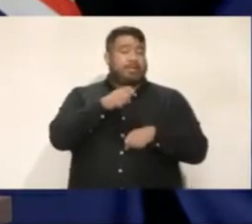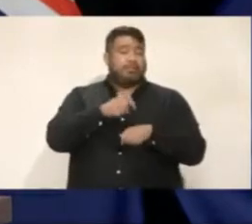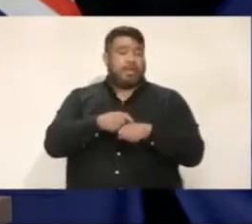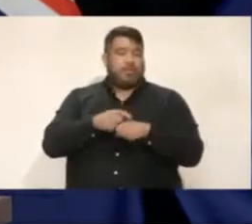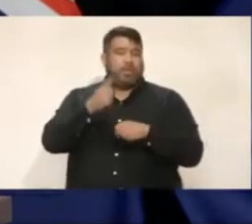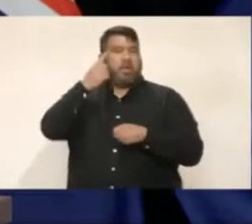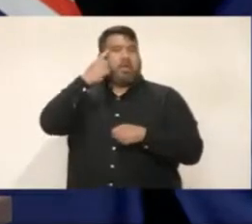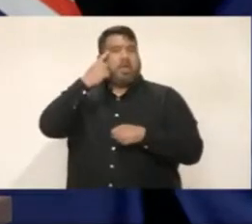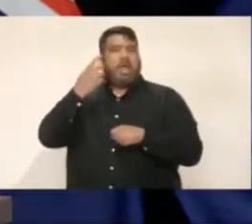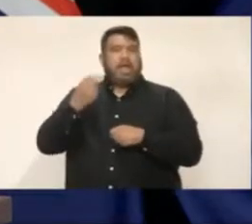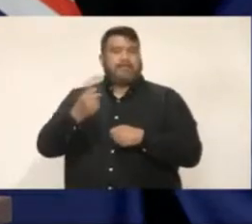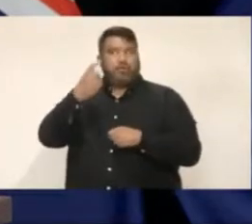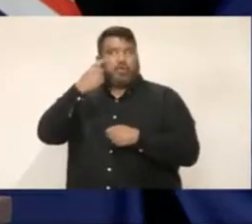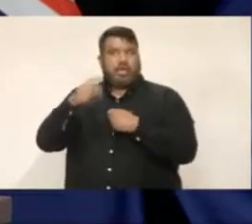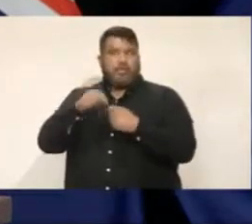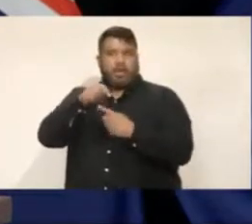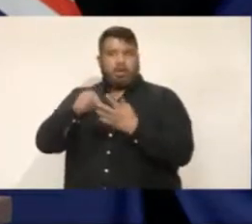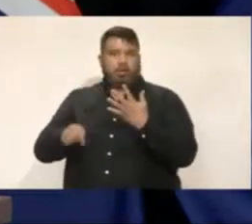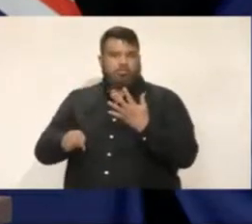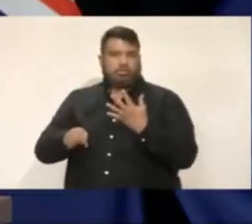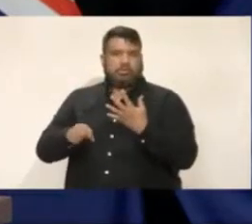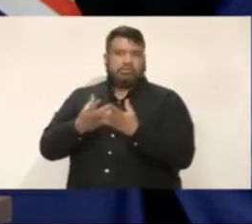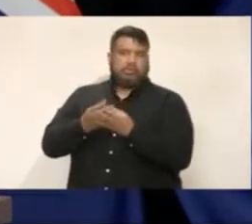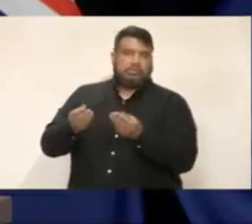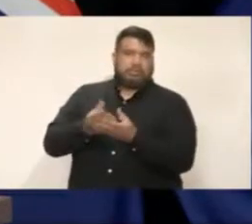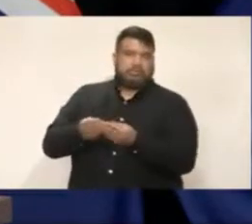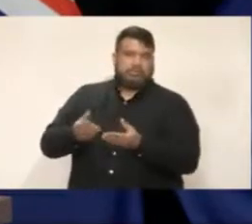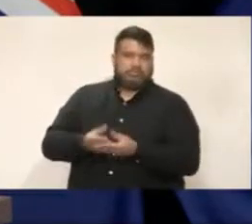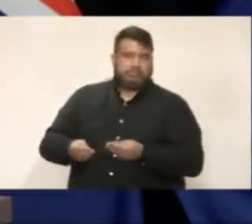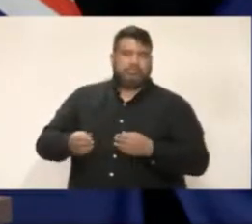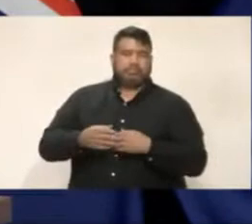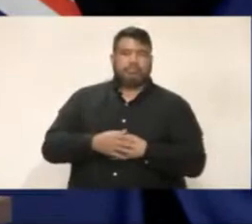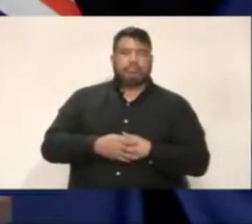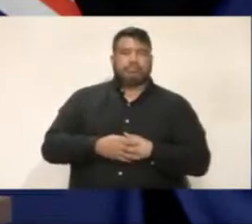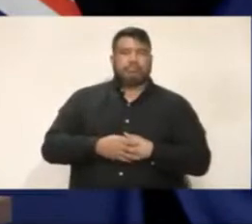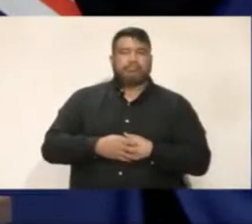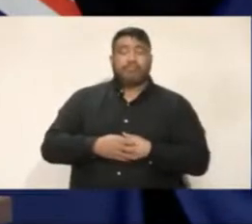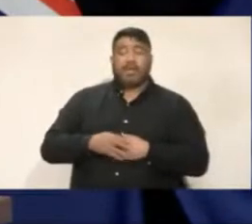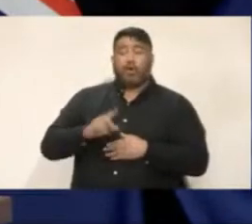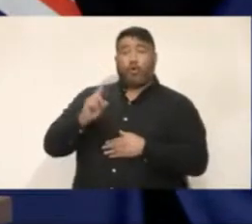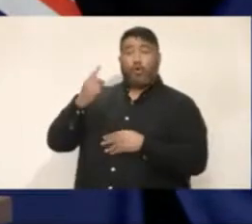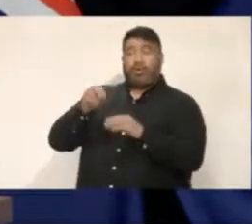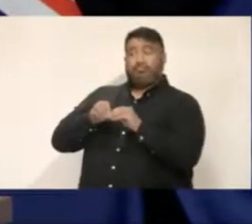nearly 300,000 tests since the cluster was detected, including